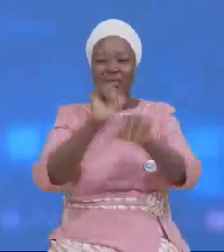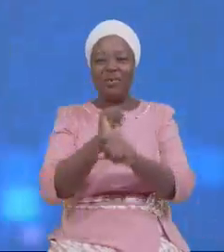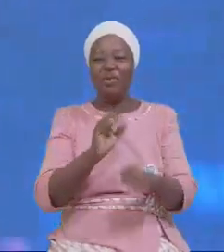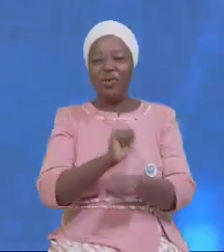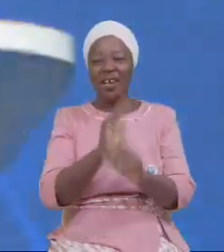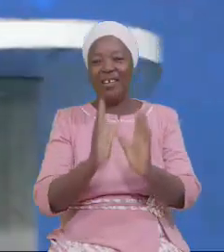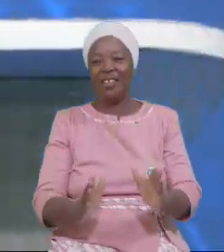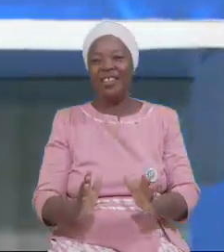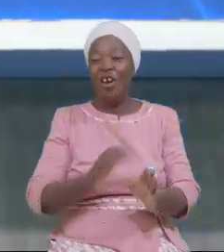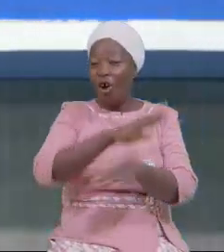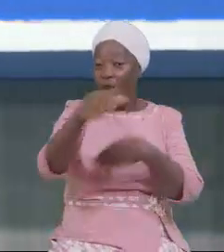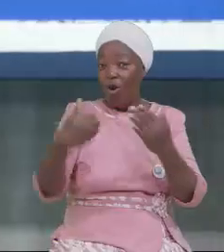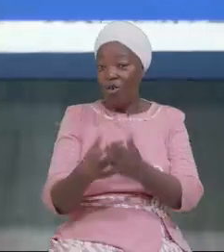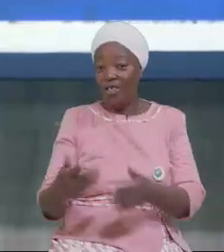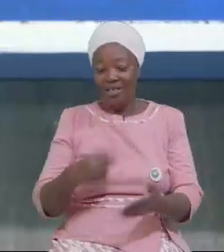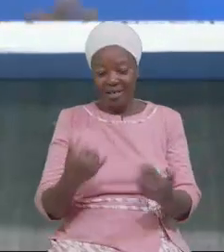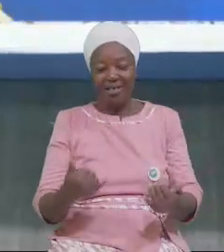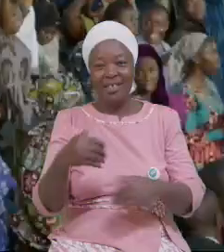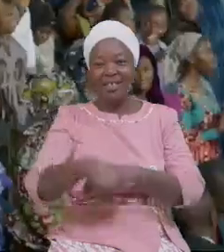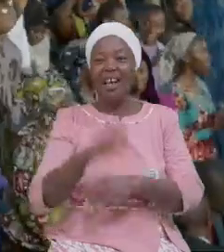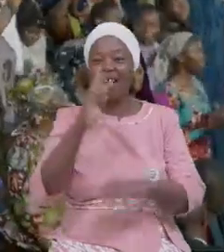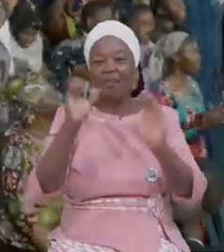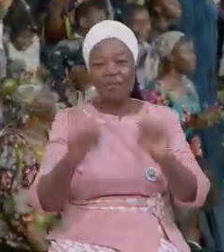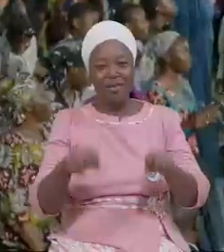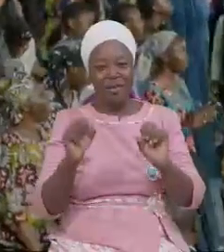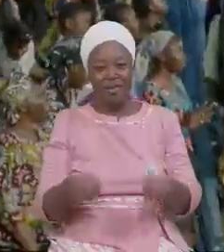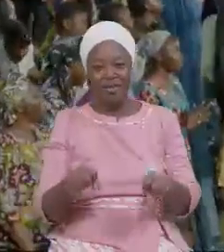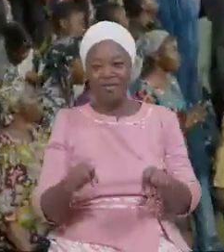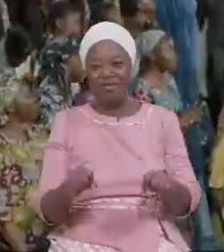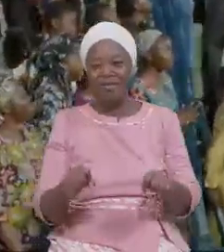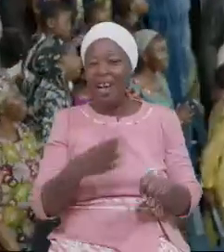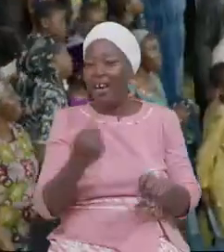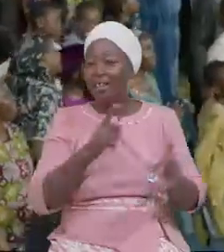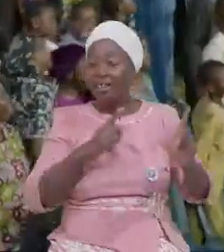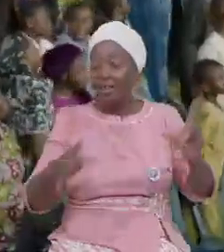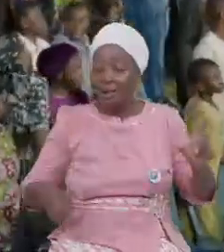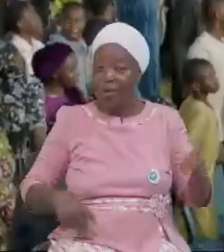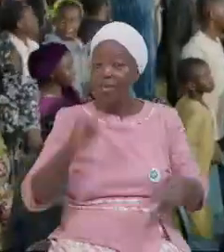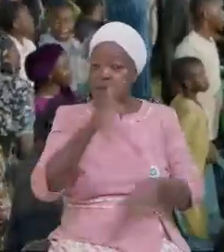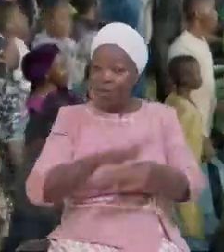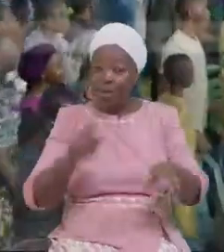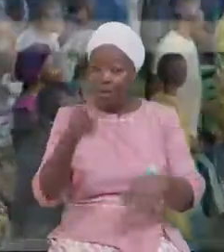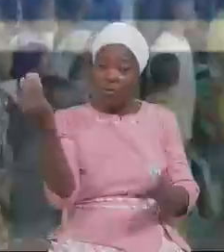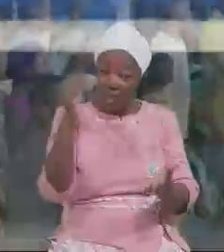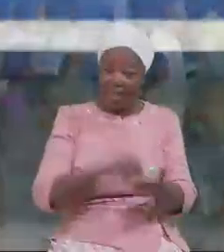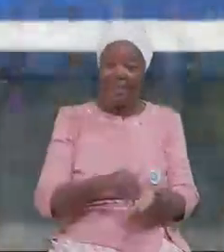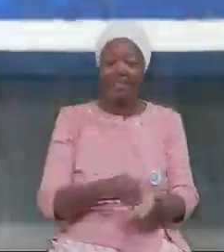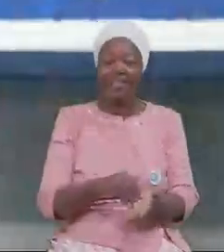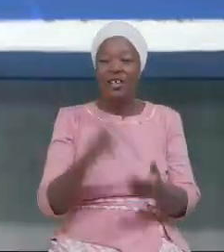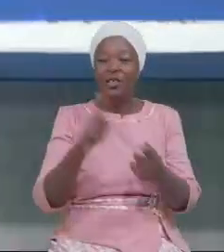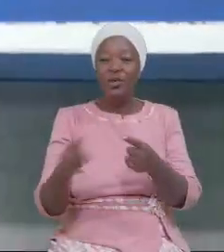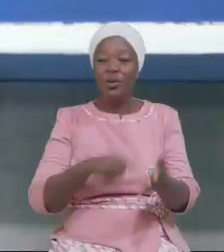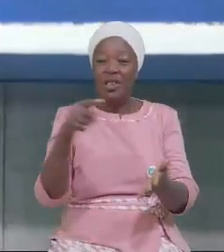All things tonight are possible. And the Lord is calling you again to